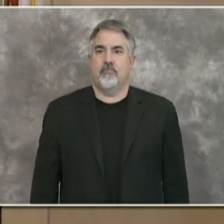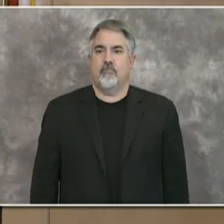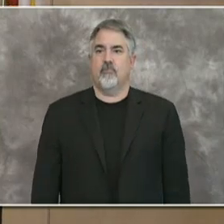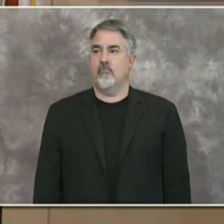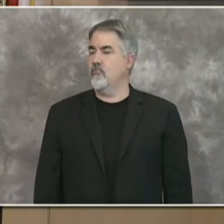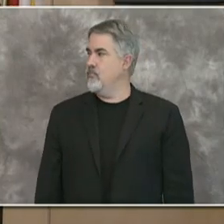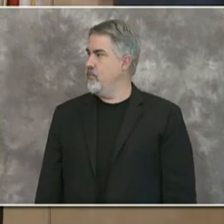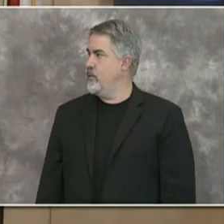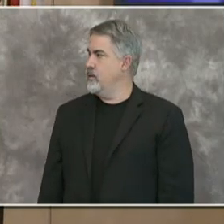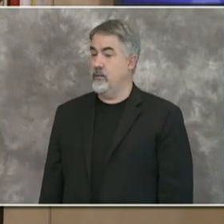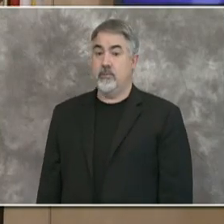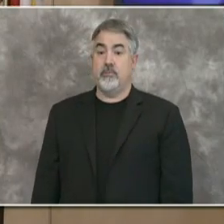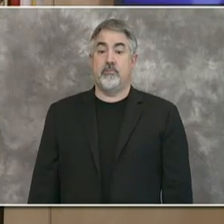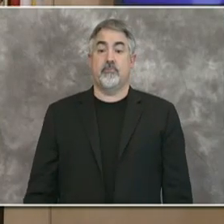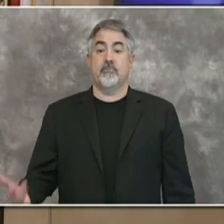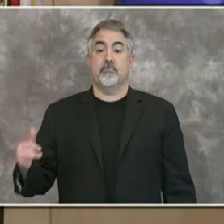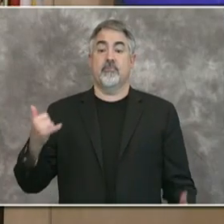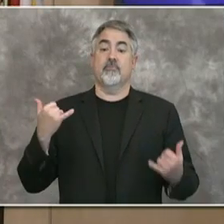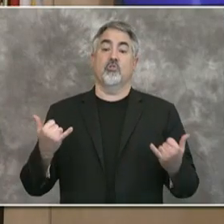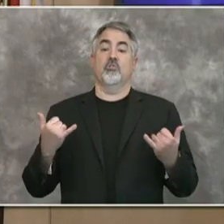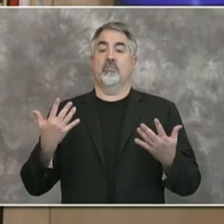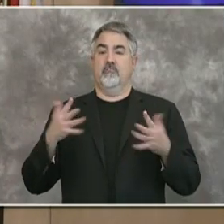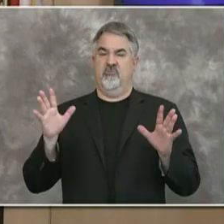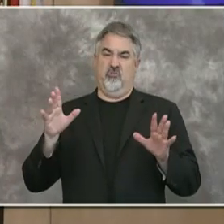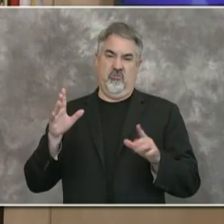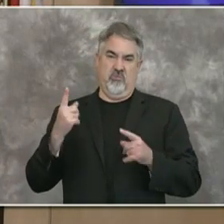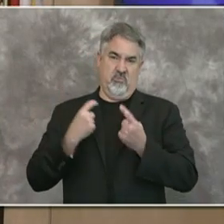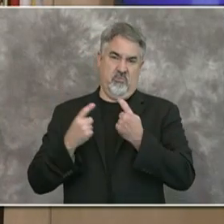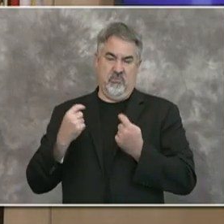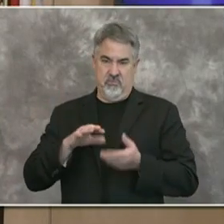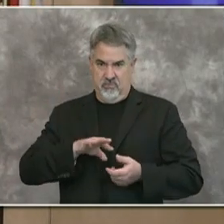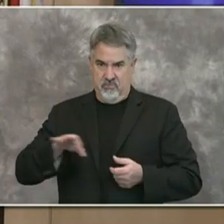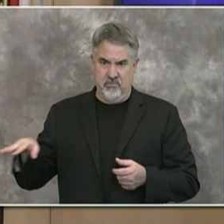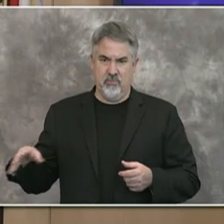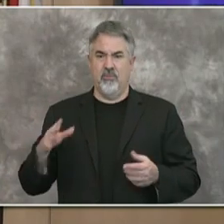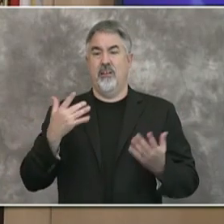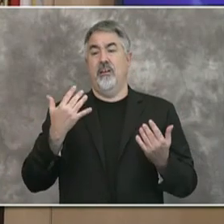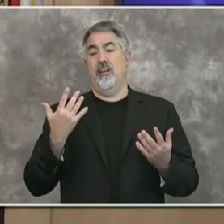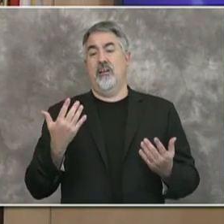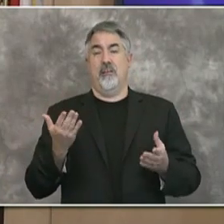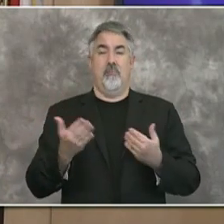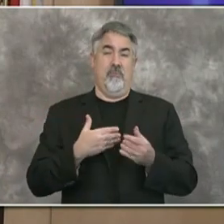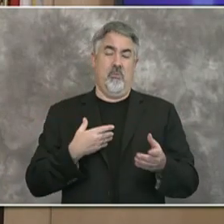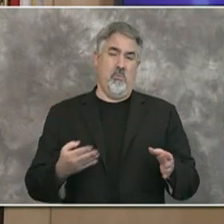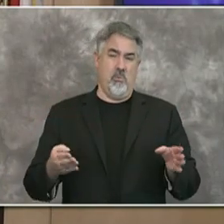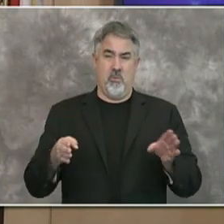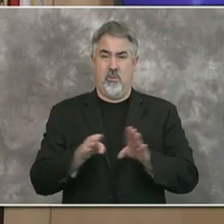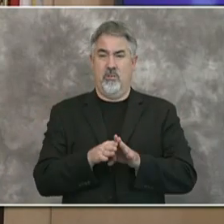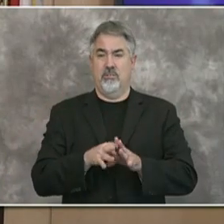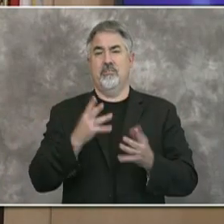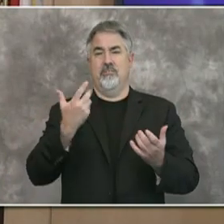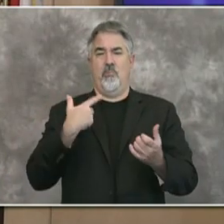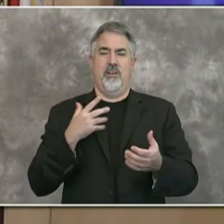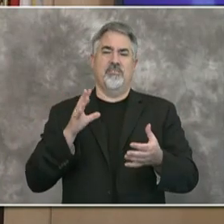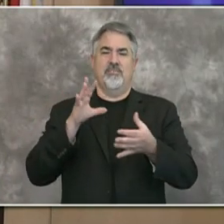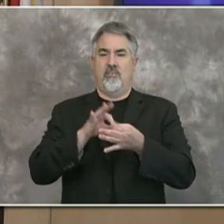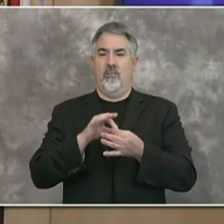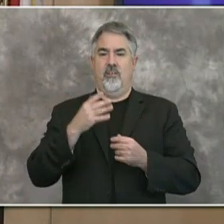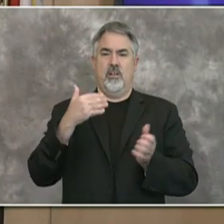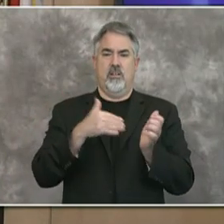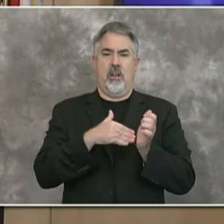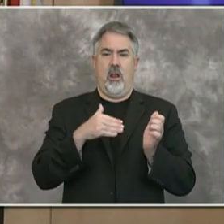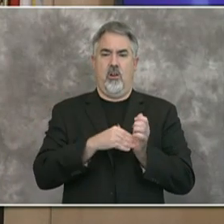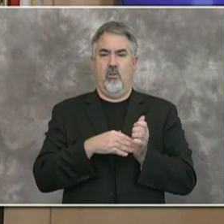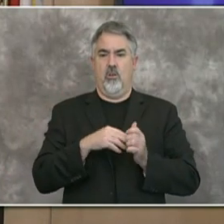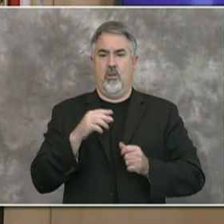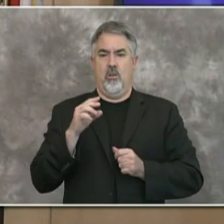Well, that concludes it for questions today. Before we close up, I would like to join Dr. Wooten and Supervisor Fletcher